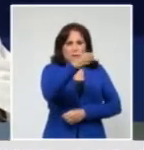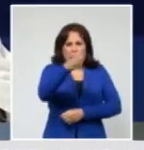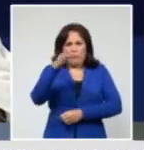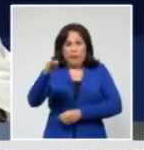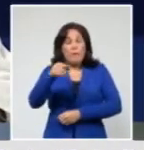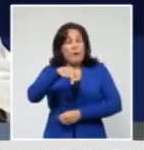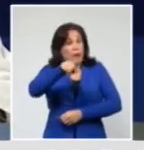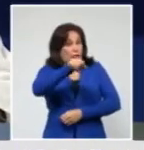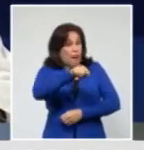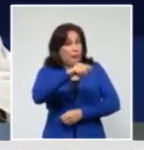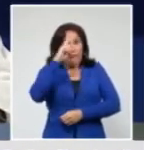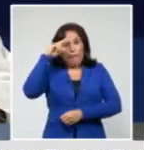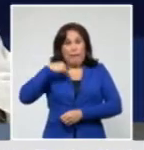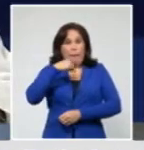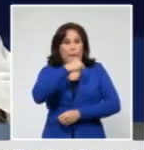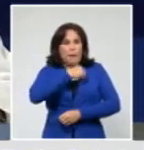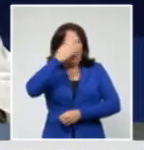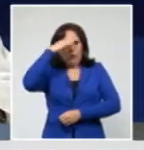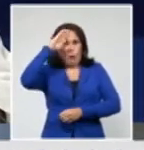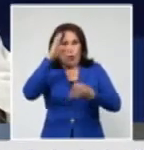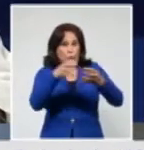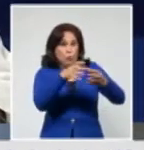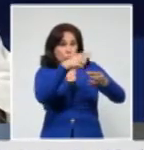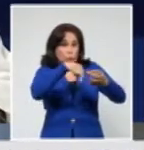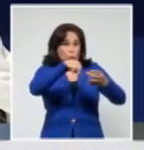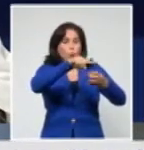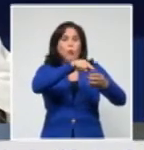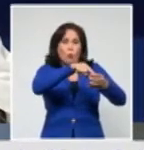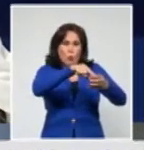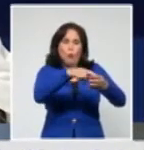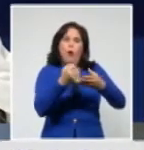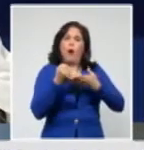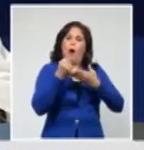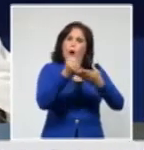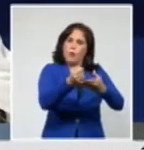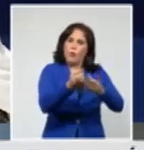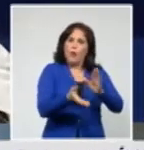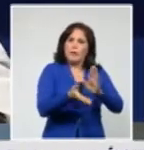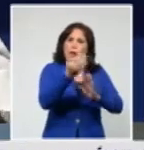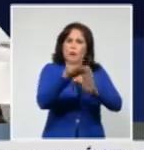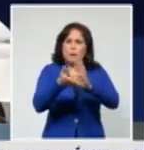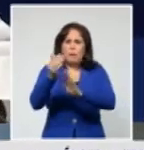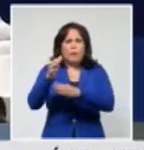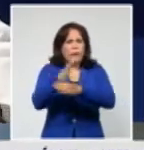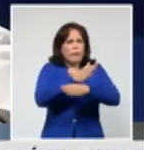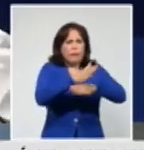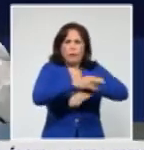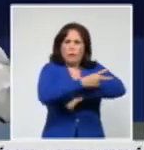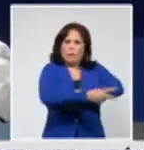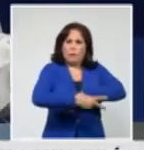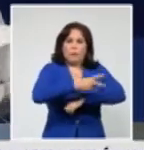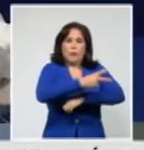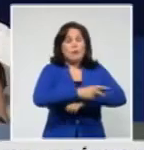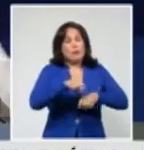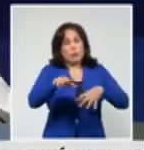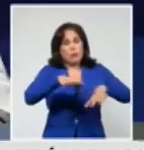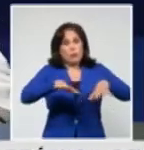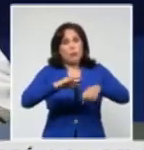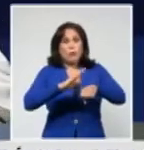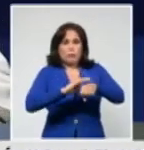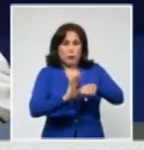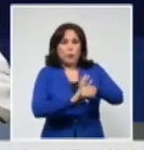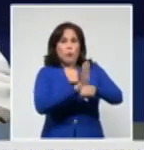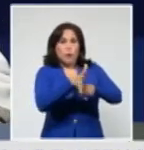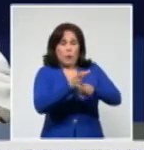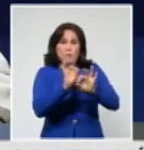the work they have done and continue to do. Once again, congratulations to the Henry Reeve